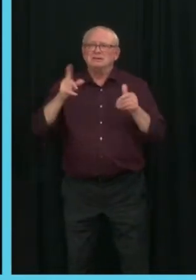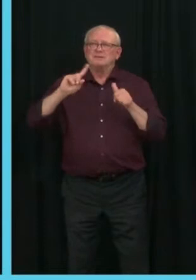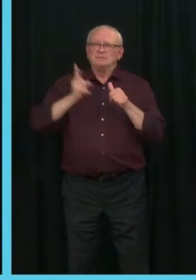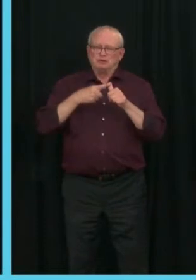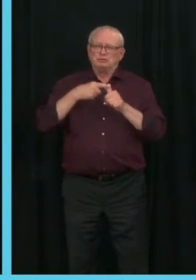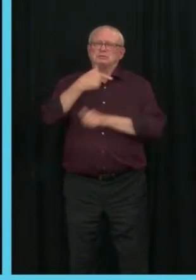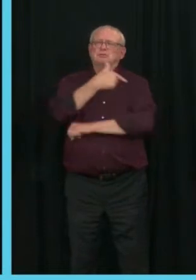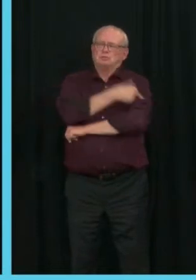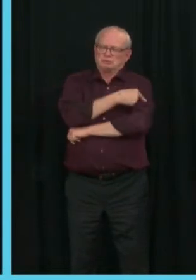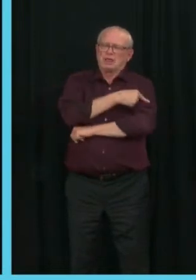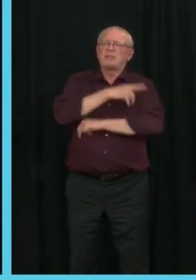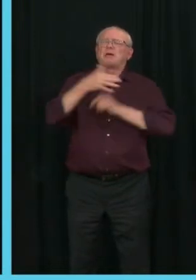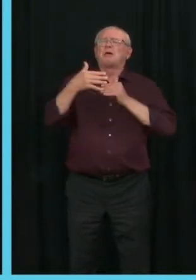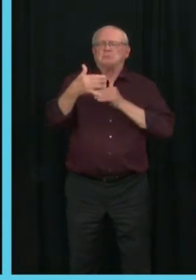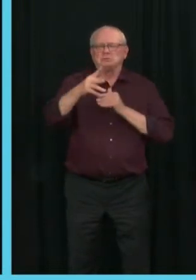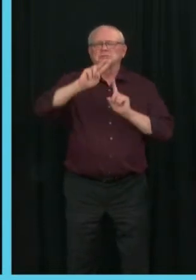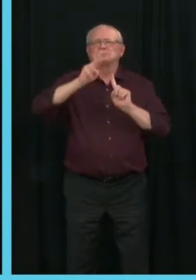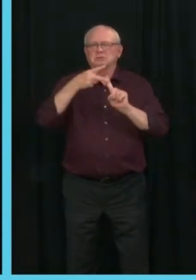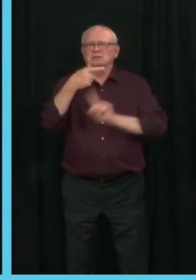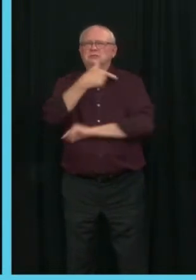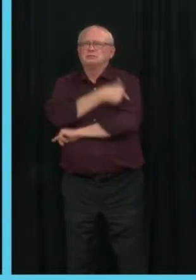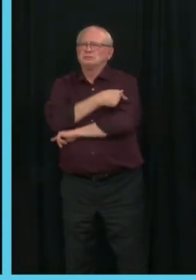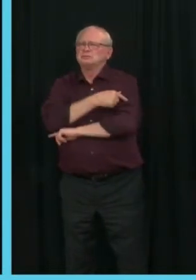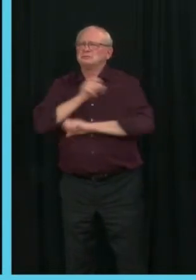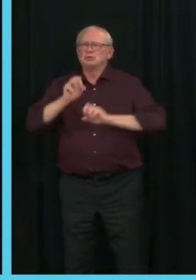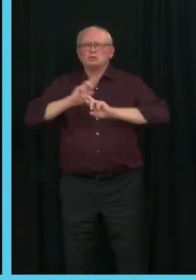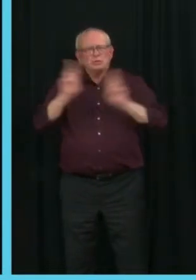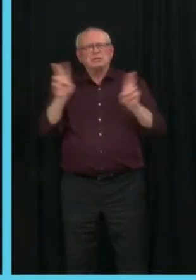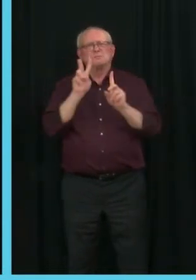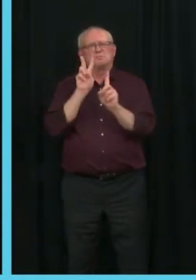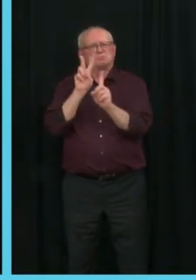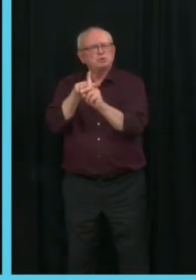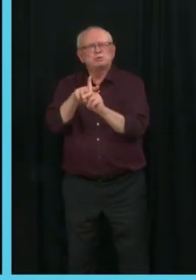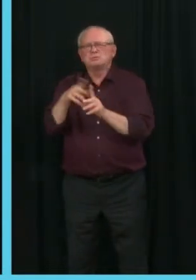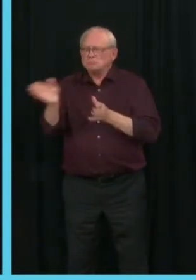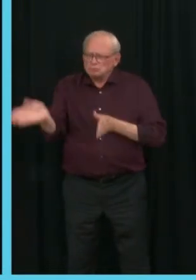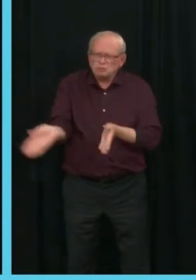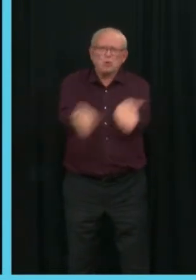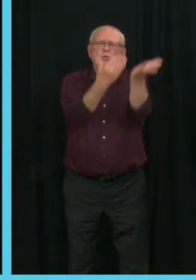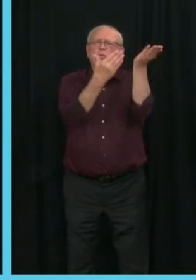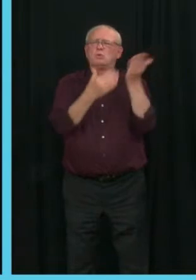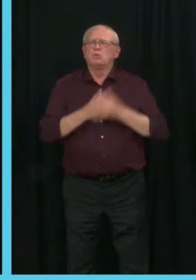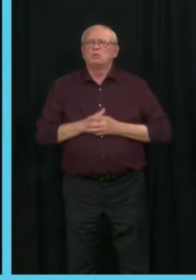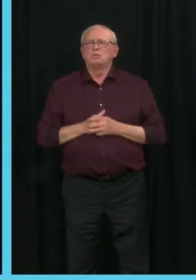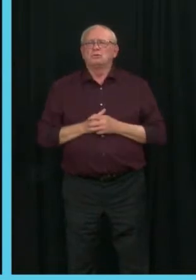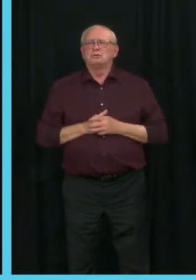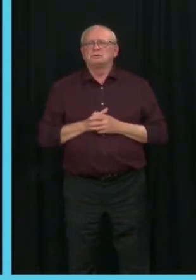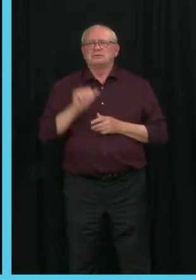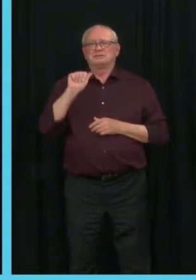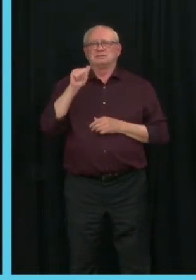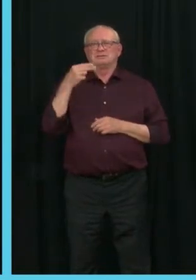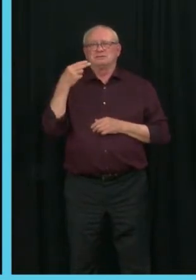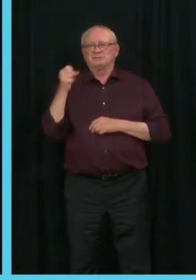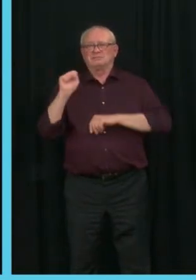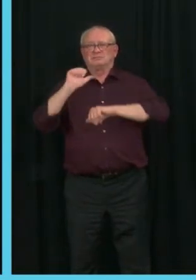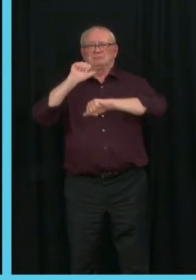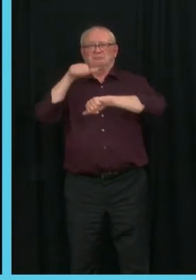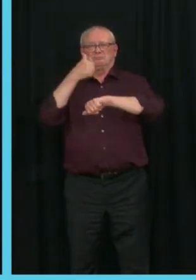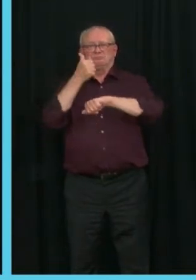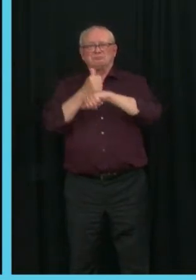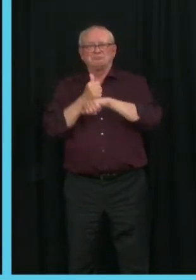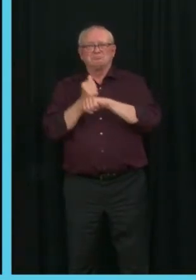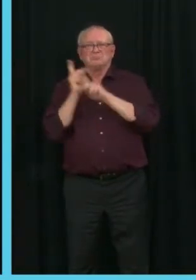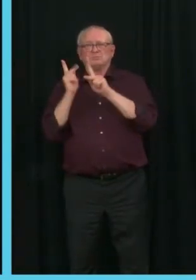clinics, and physicians are booking appointments. Alberta Health Services has also opened up walk-in clinics for first doses in